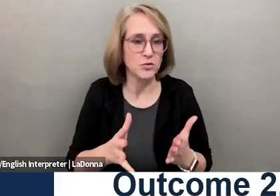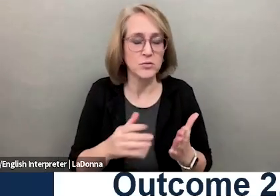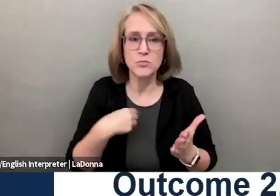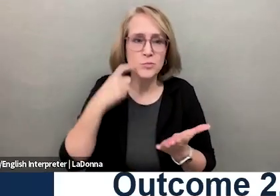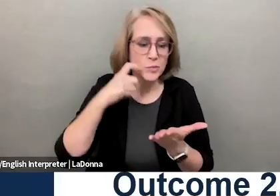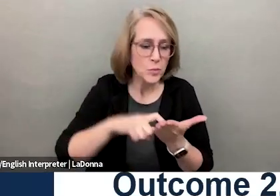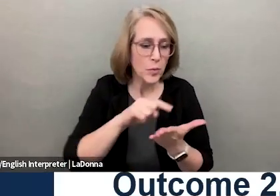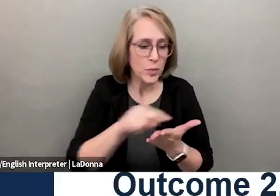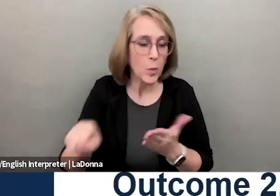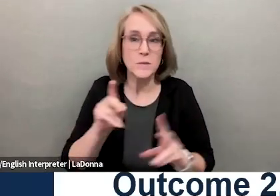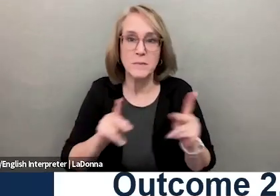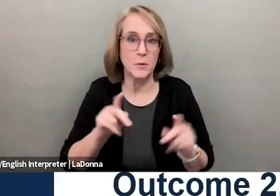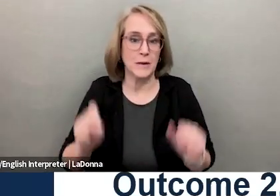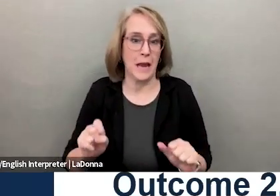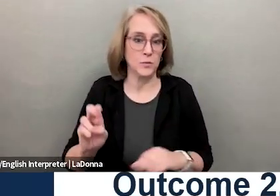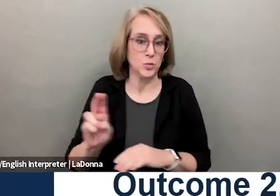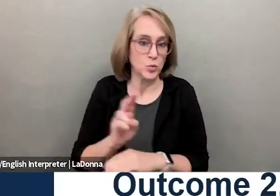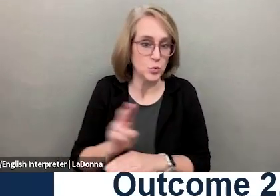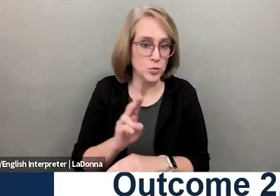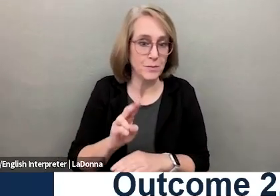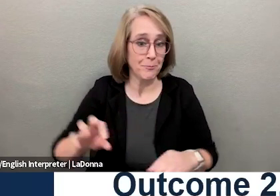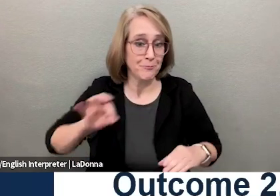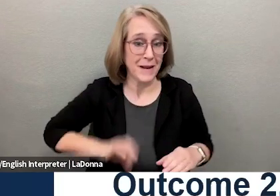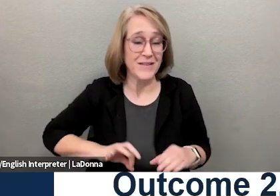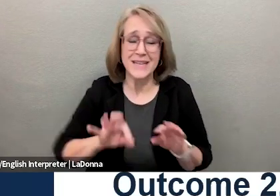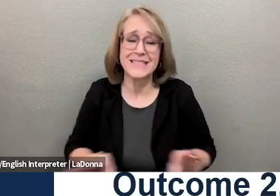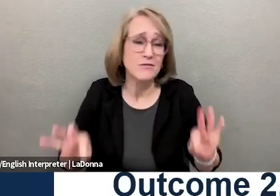of caregivers could use and benefit from as well.